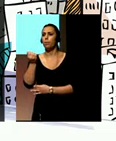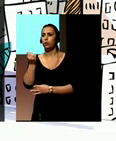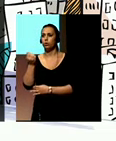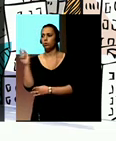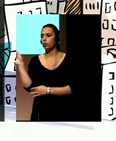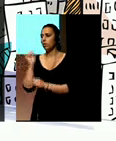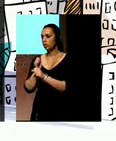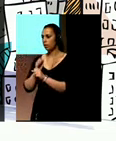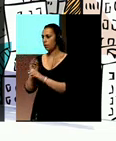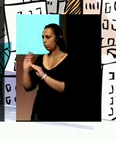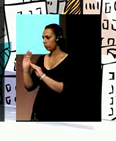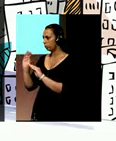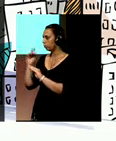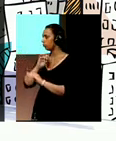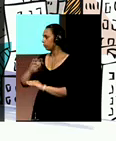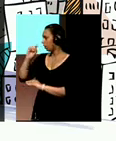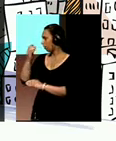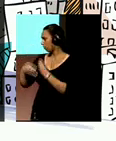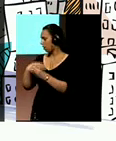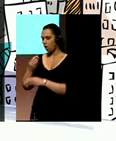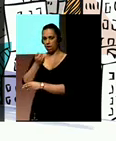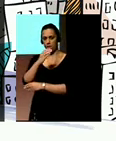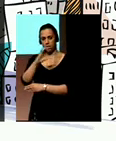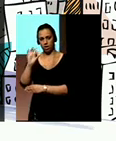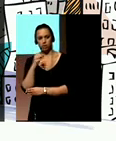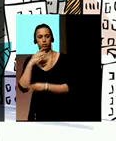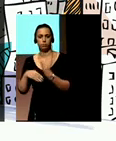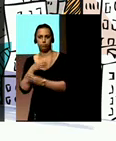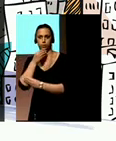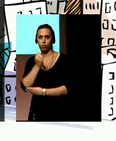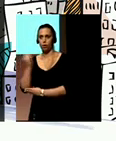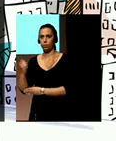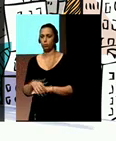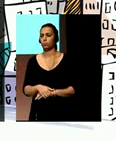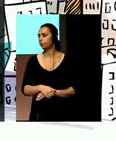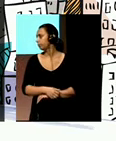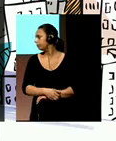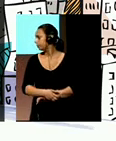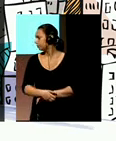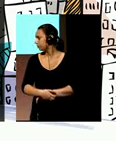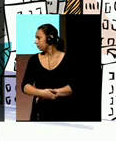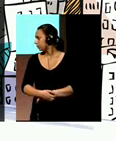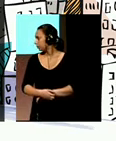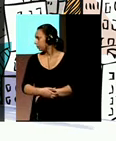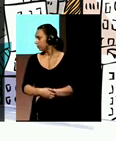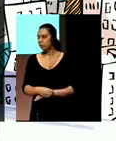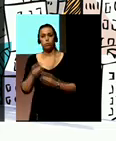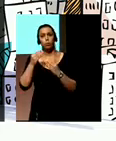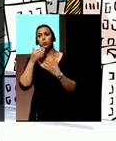from ACS, I would like just to support all the effort that the ACS Foundation is